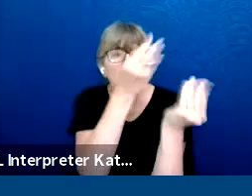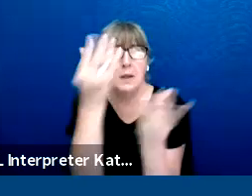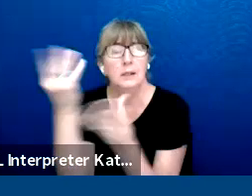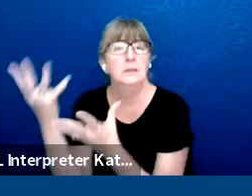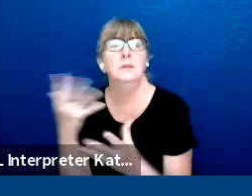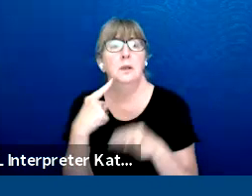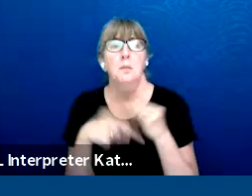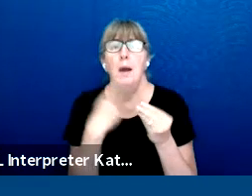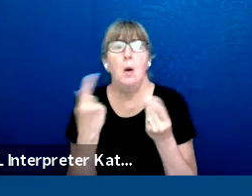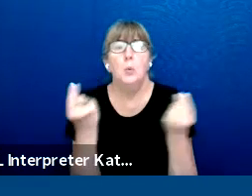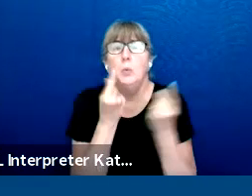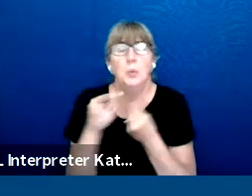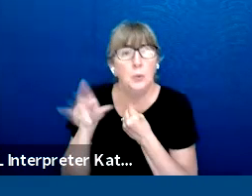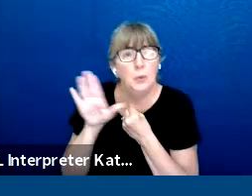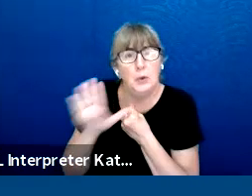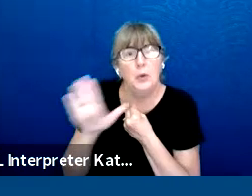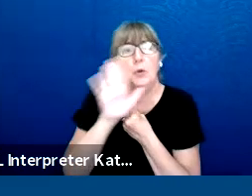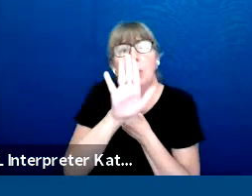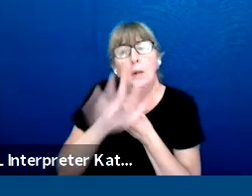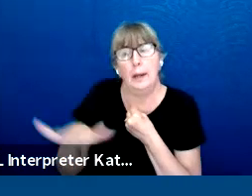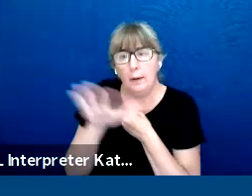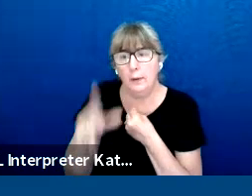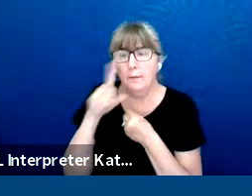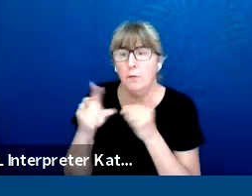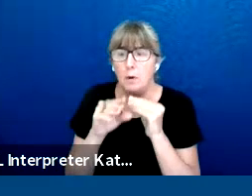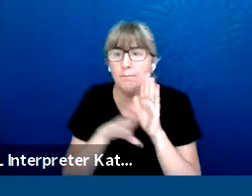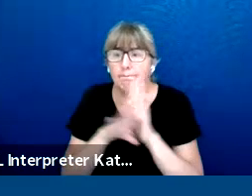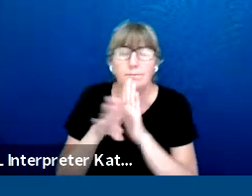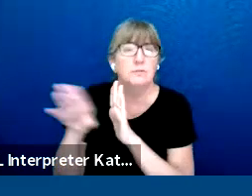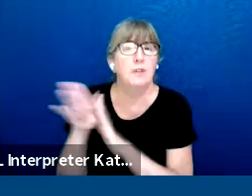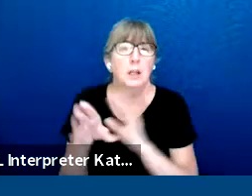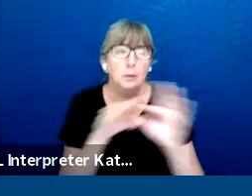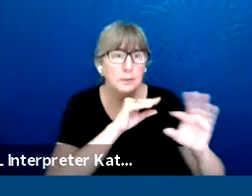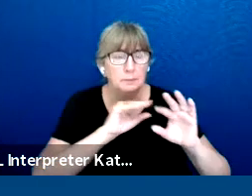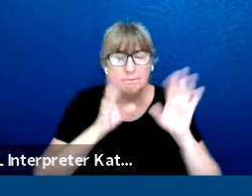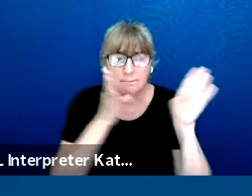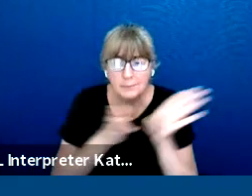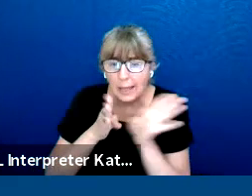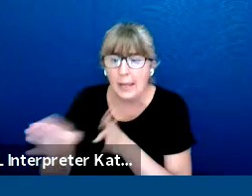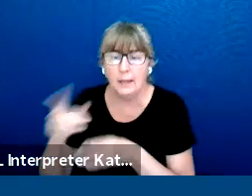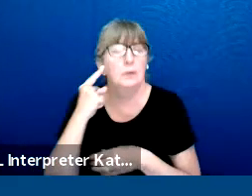being developed for those mitigation measures that they're going to be taking.